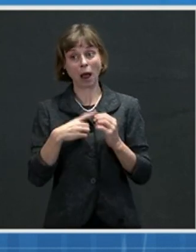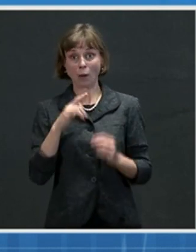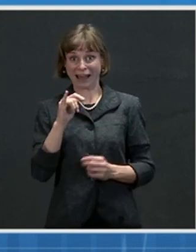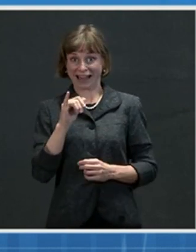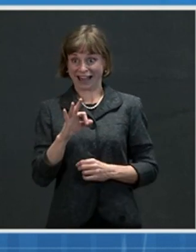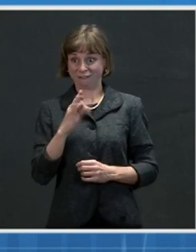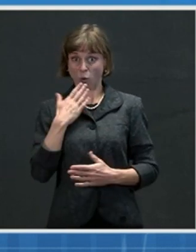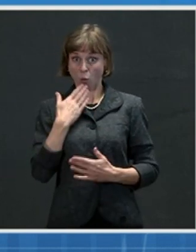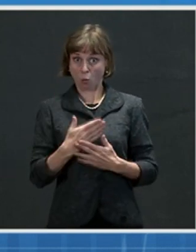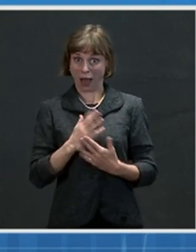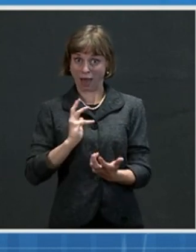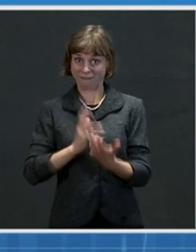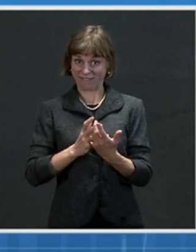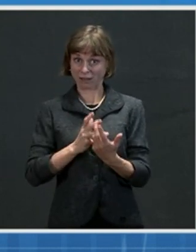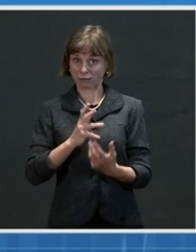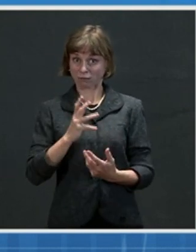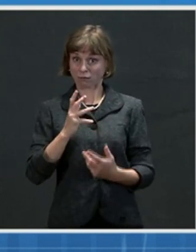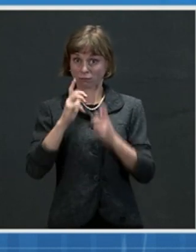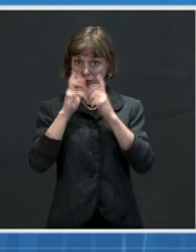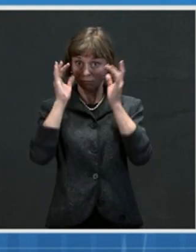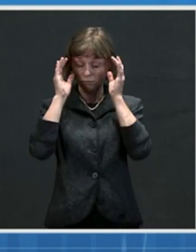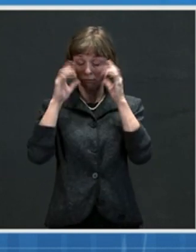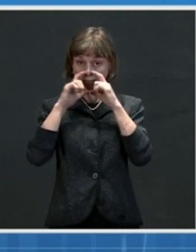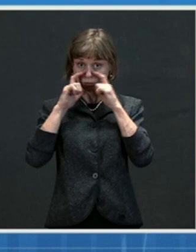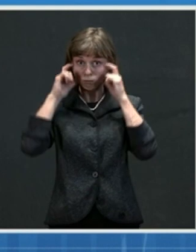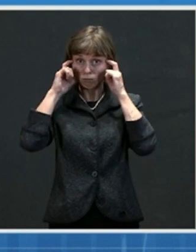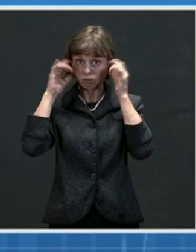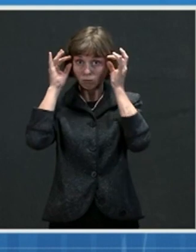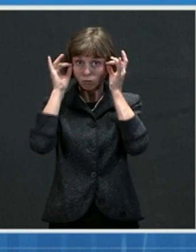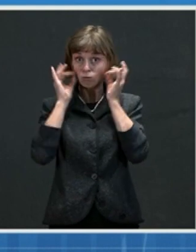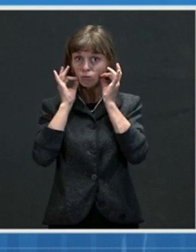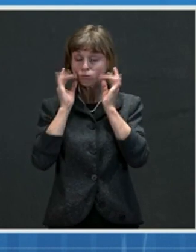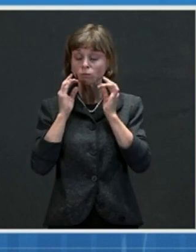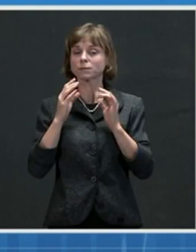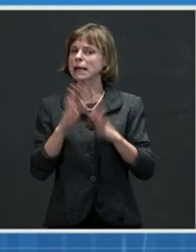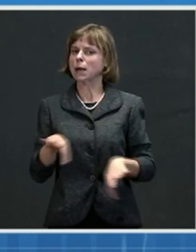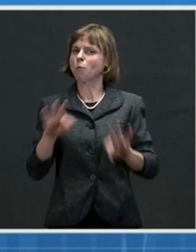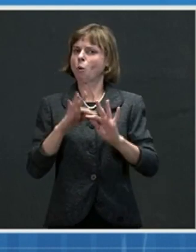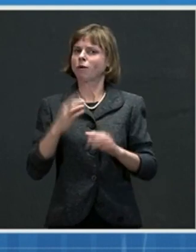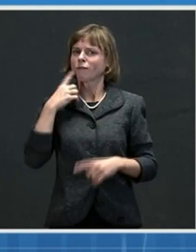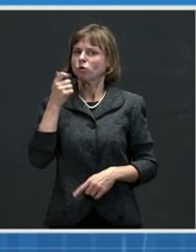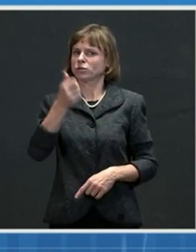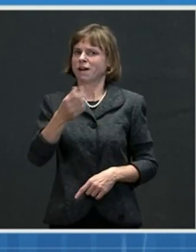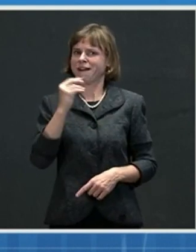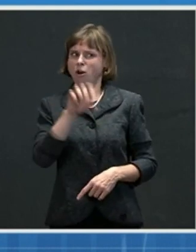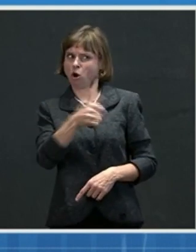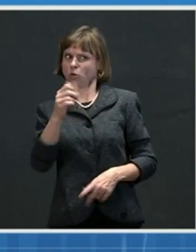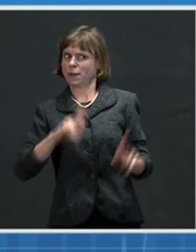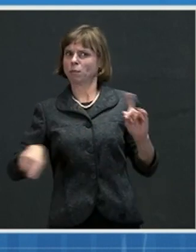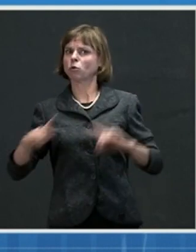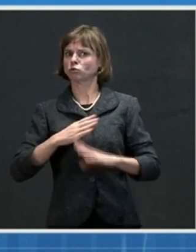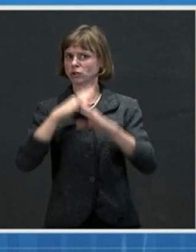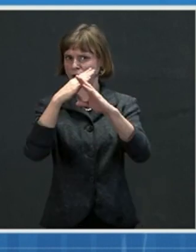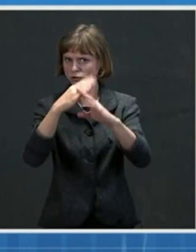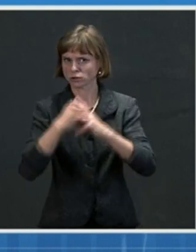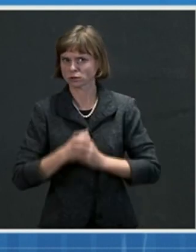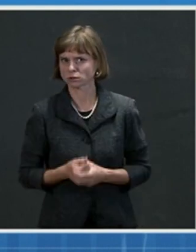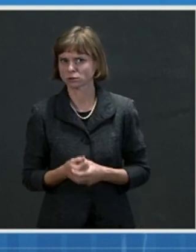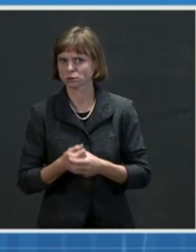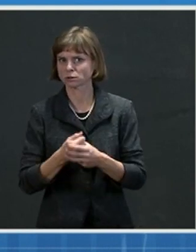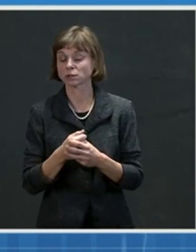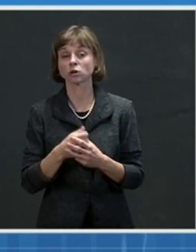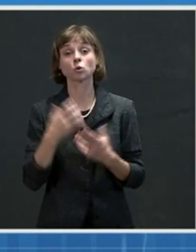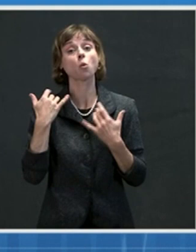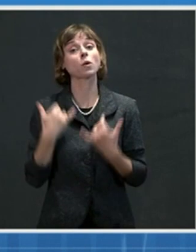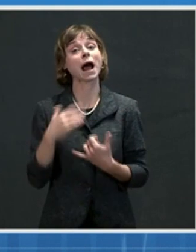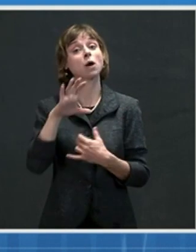is so important to protect you and others. Based on this new information, the CDC is updating the mask